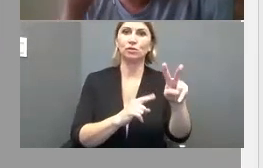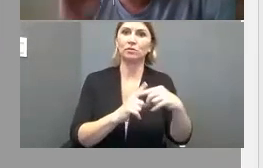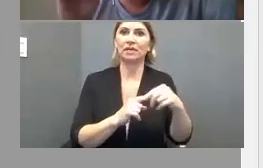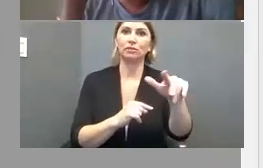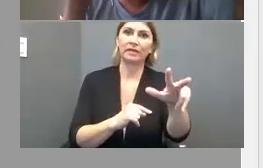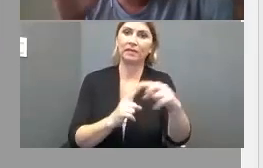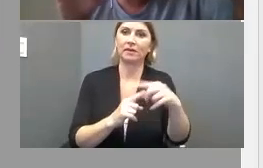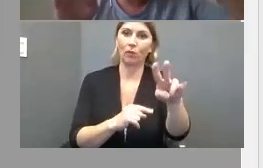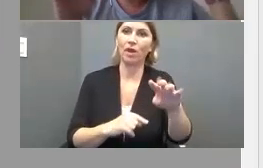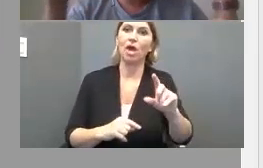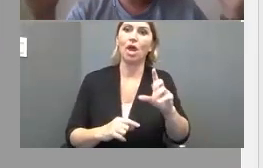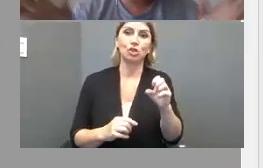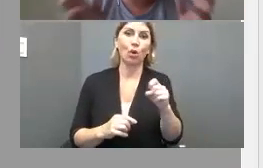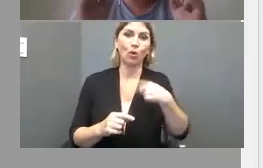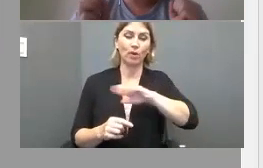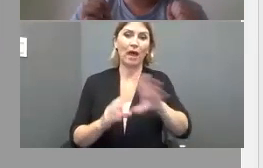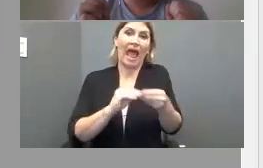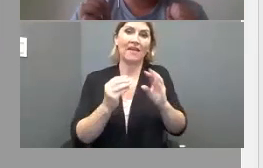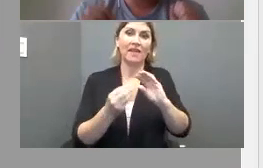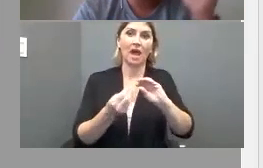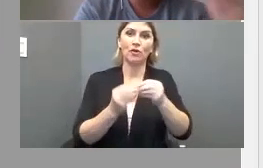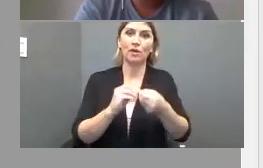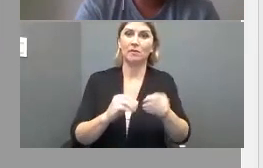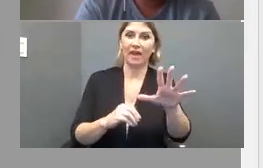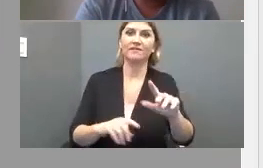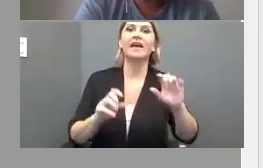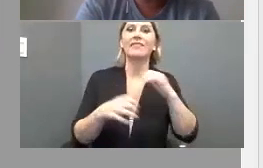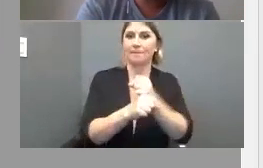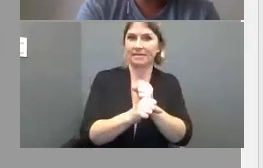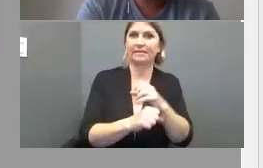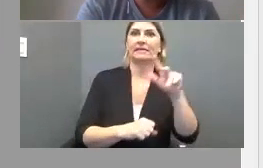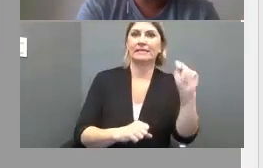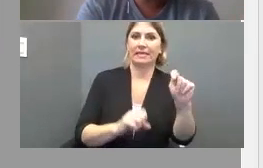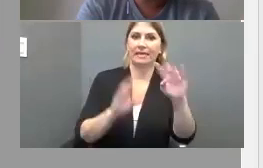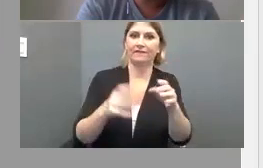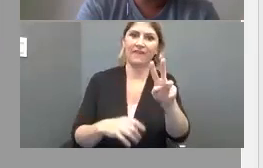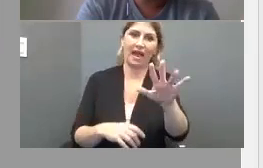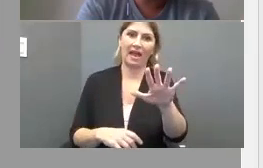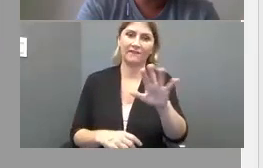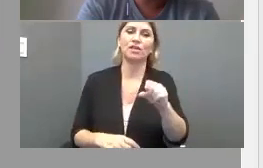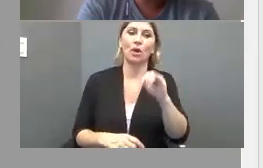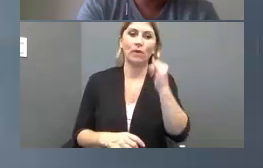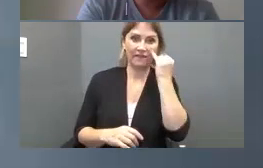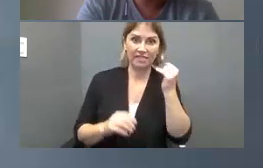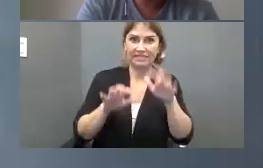add another number that is 5, that makes it into T of 5, right? So if I just type this out,